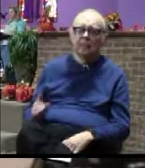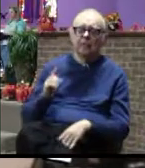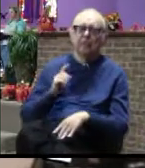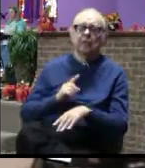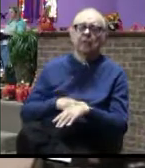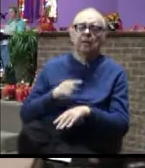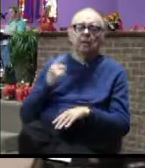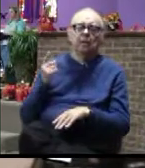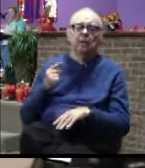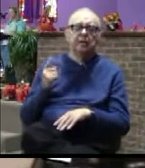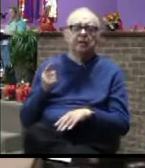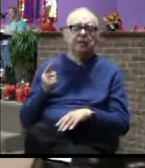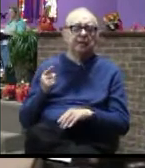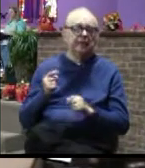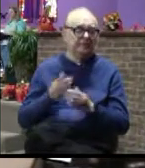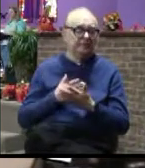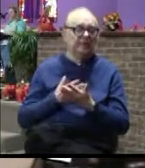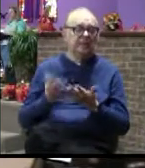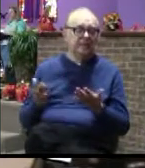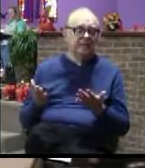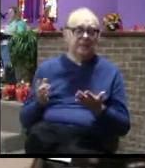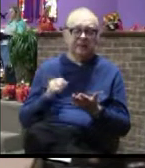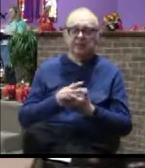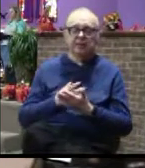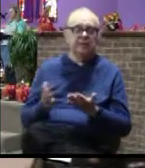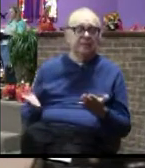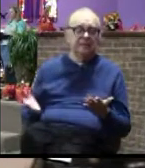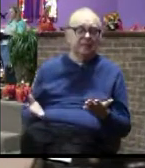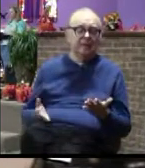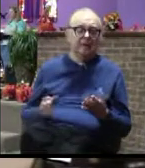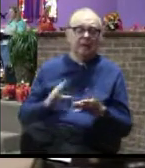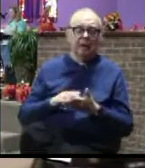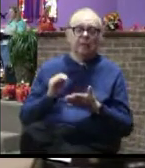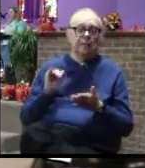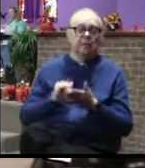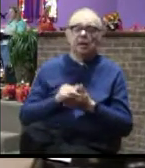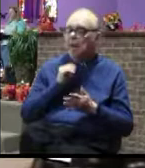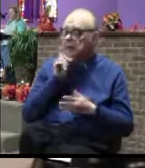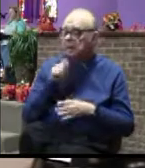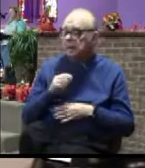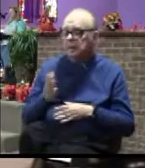there were times when I thought I needed stuff and I found out I wanted stuff